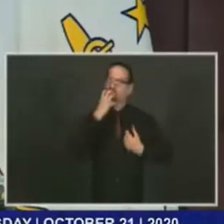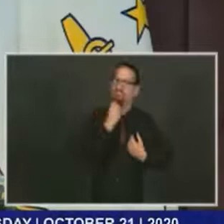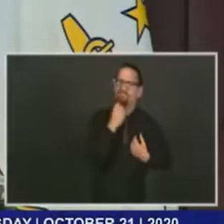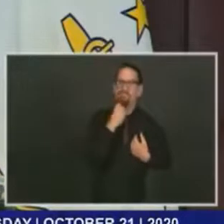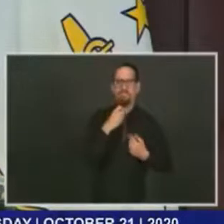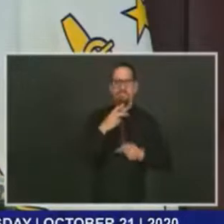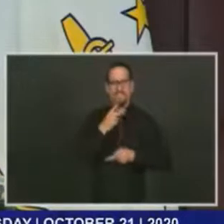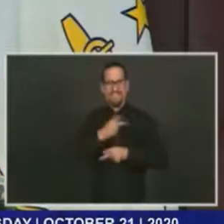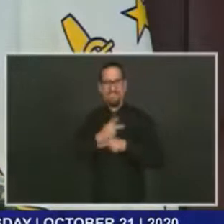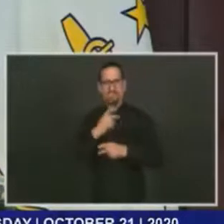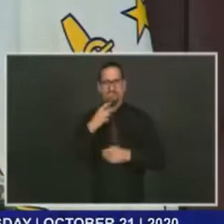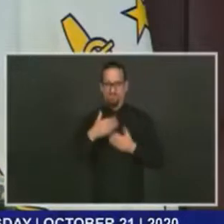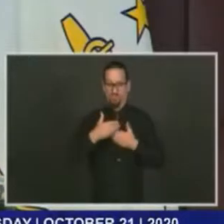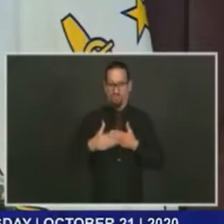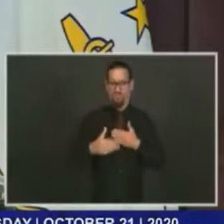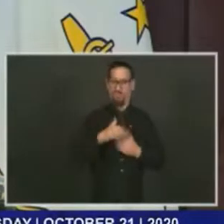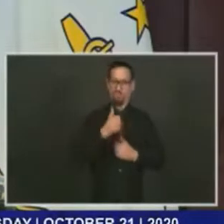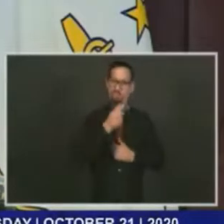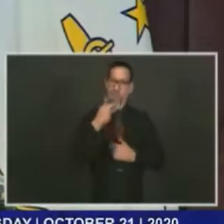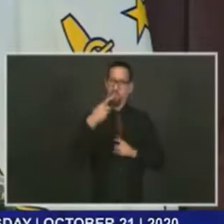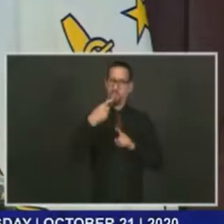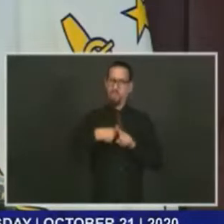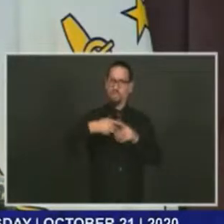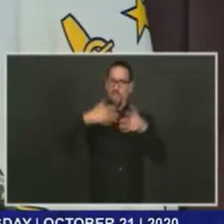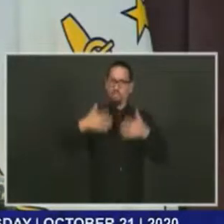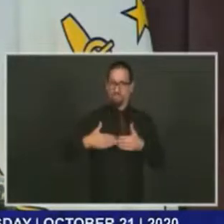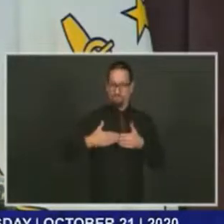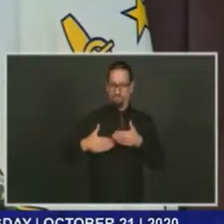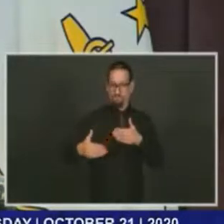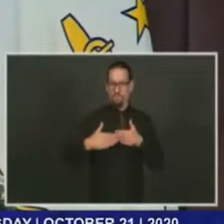critical and will determine,